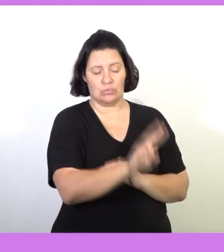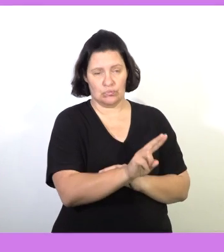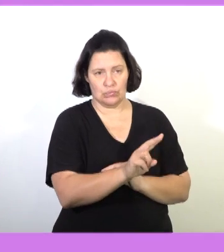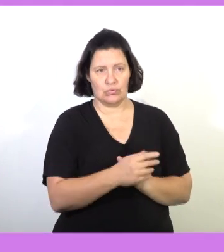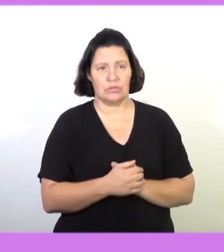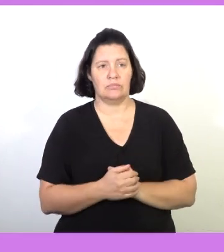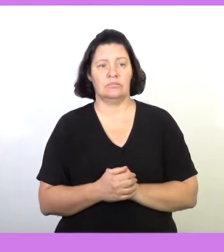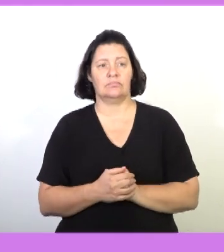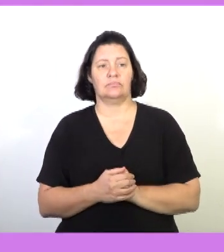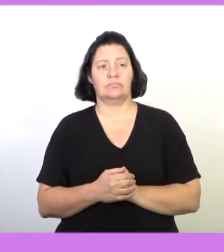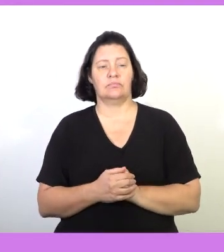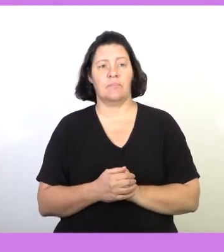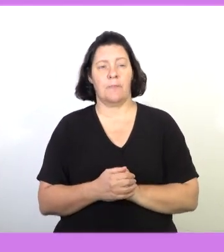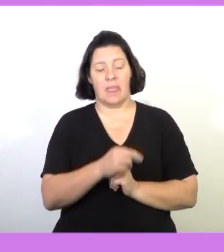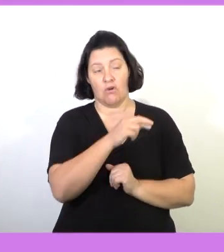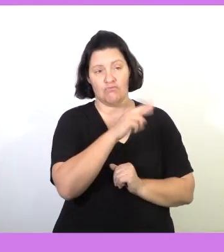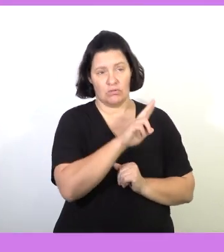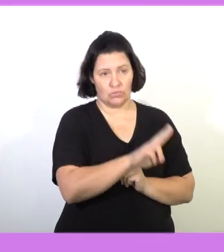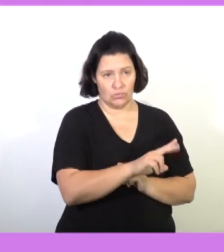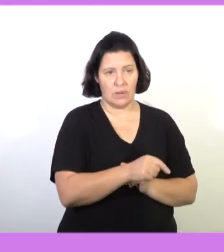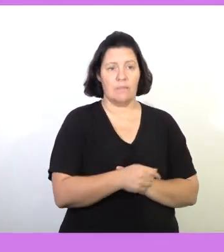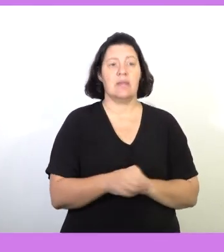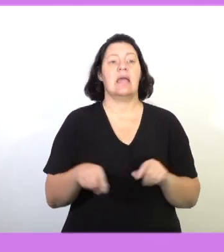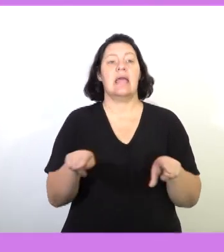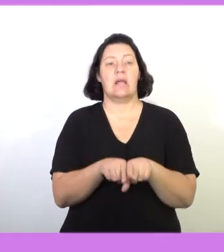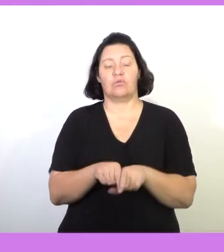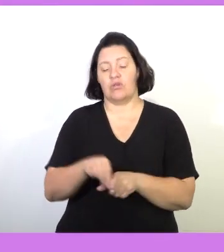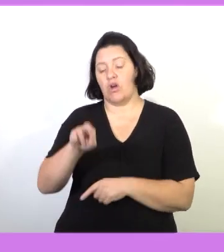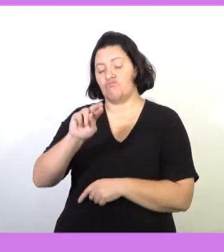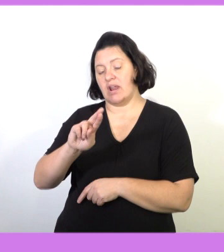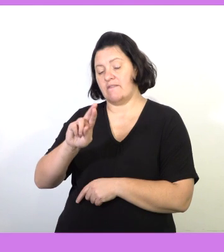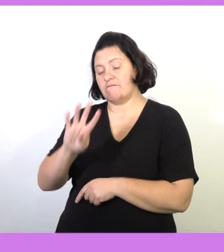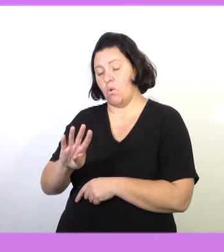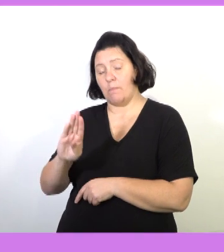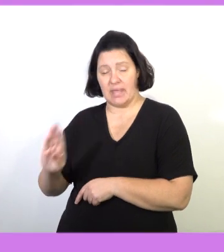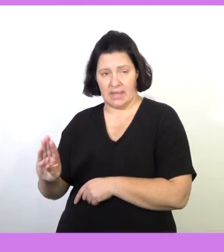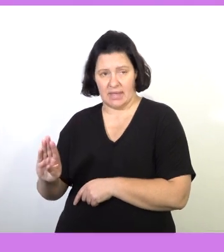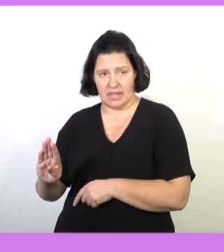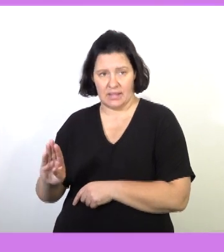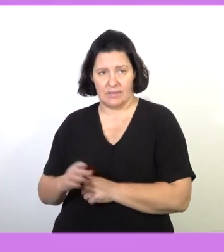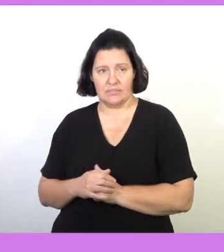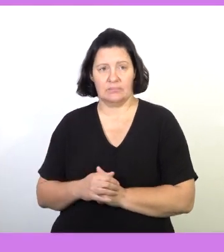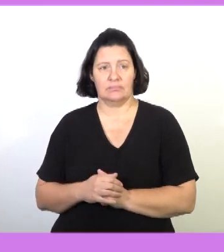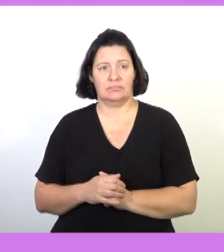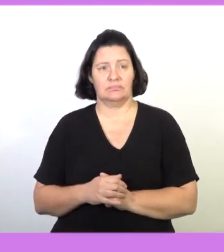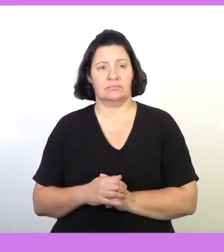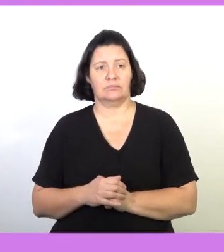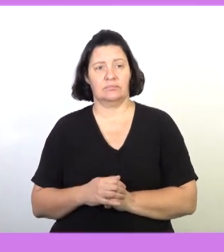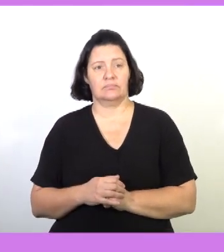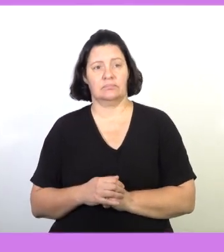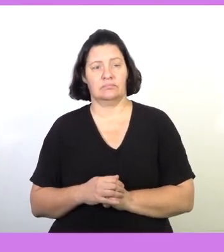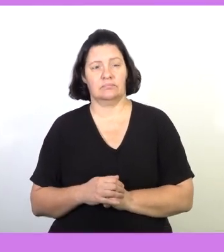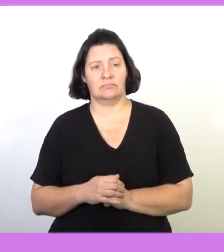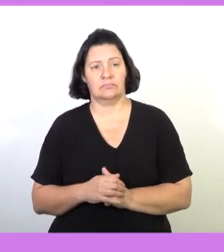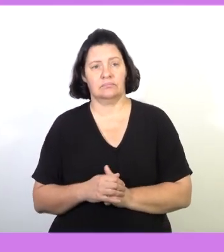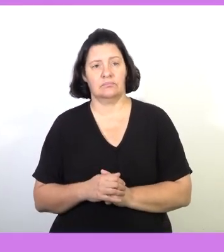becomes a negative 2 rand, which is equals to 4 rand times B. It will give us